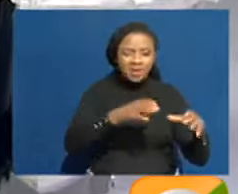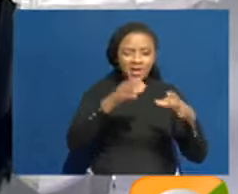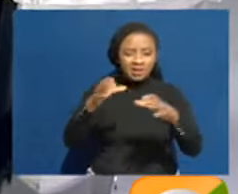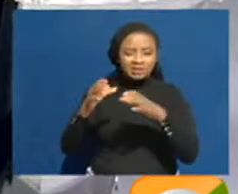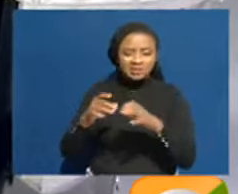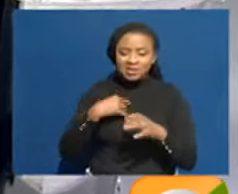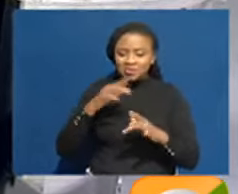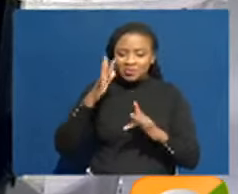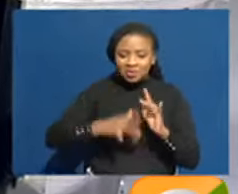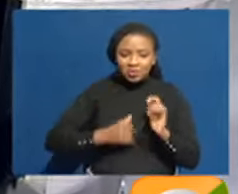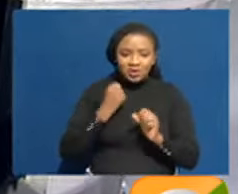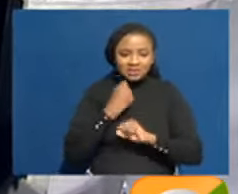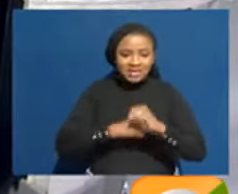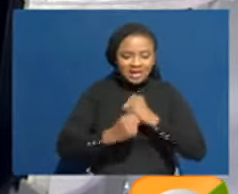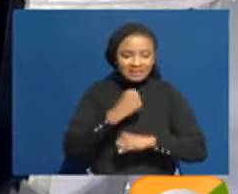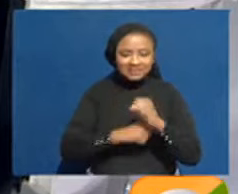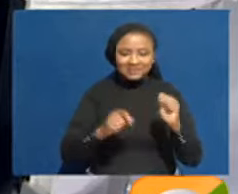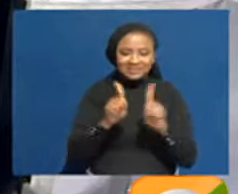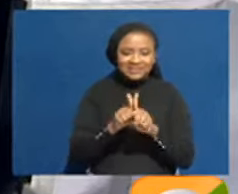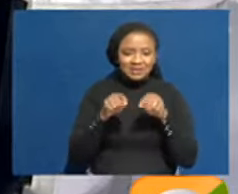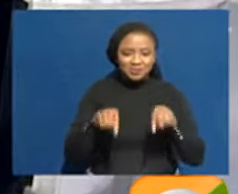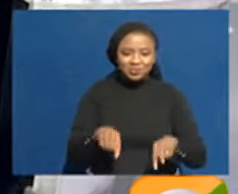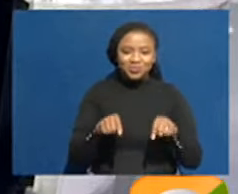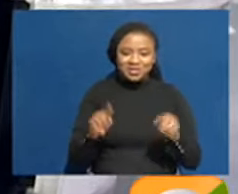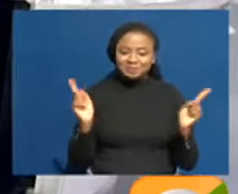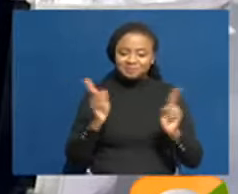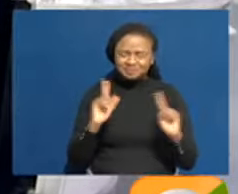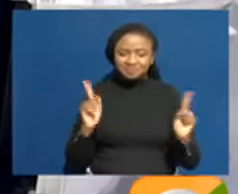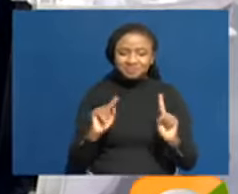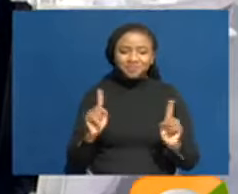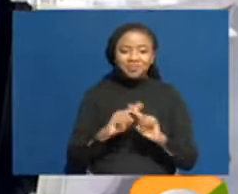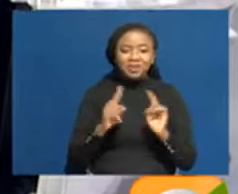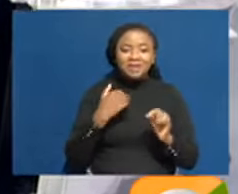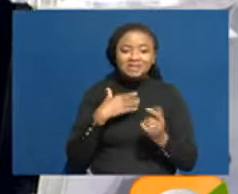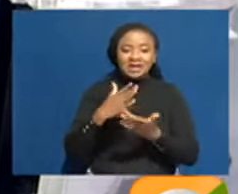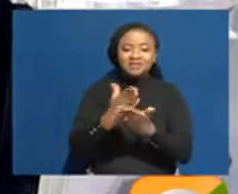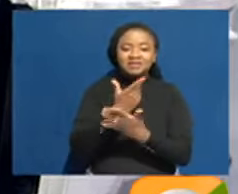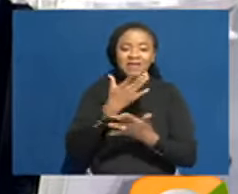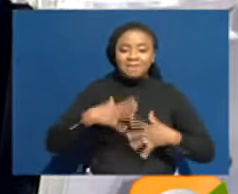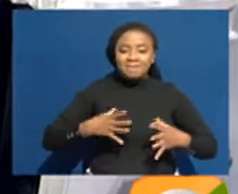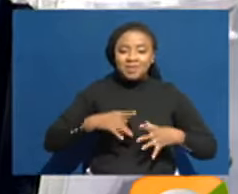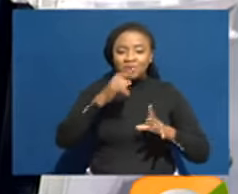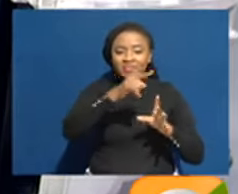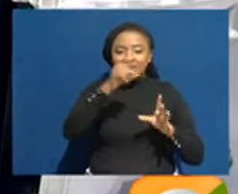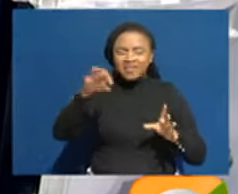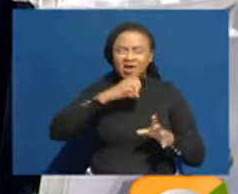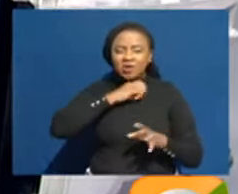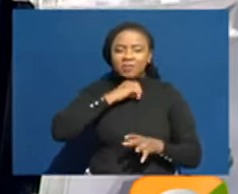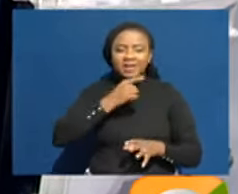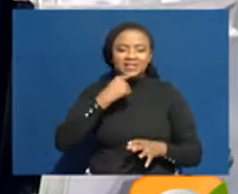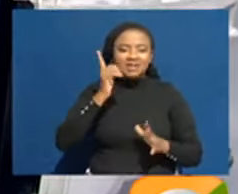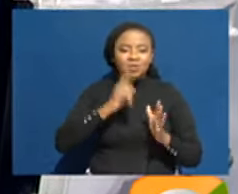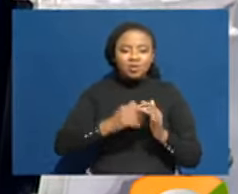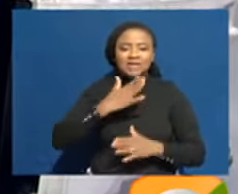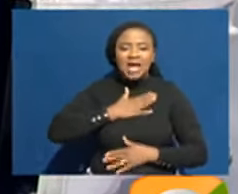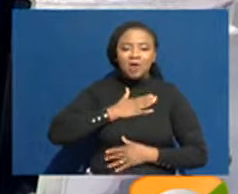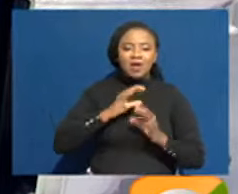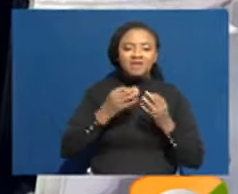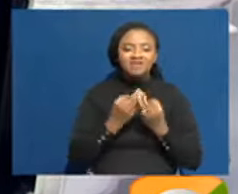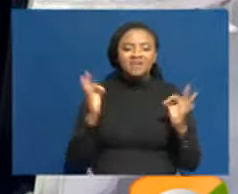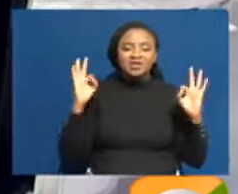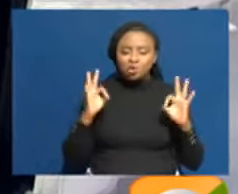couldn't do a lot of the things absolutely. That we do today. Absolutely. But the question is, there's some people who argue that our freedoms are too free. Yes. There's too